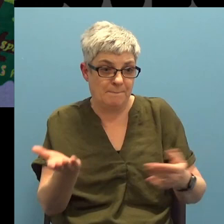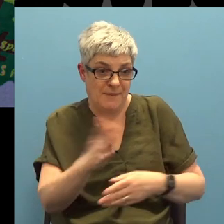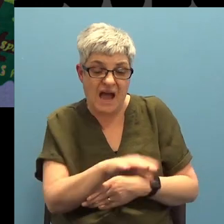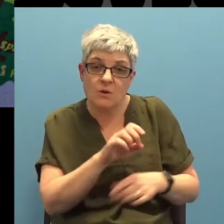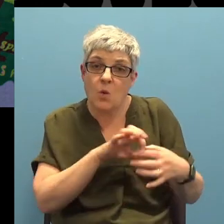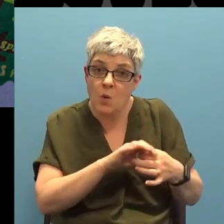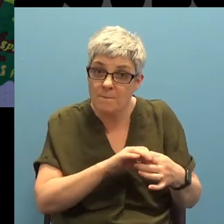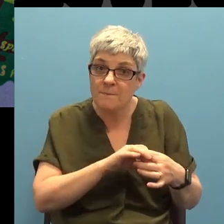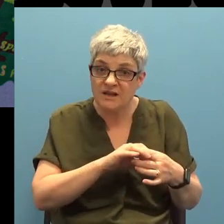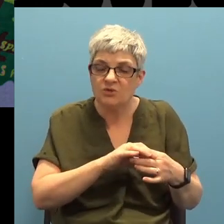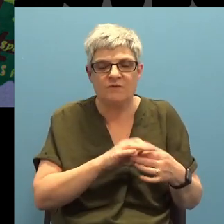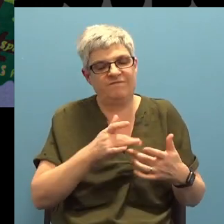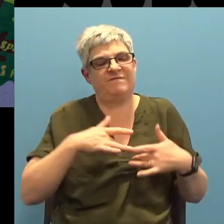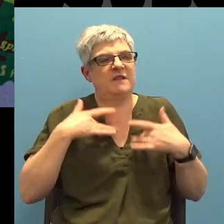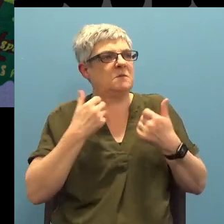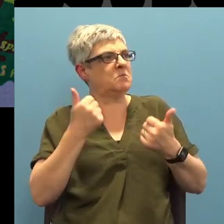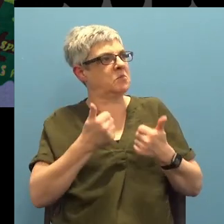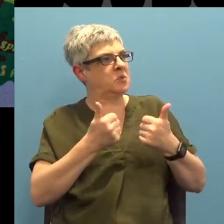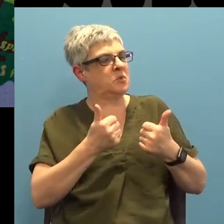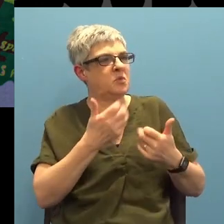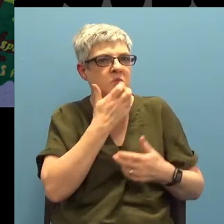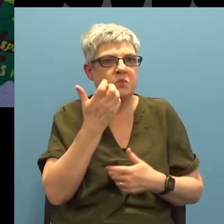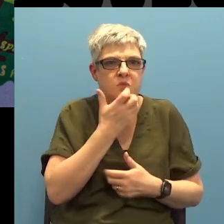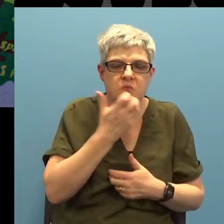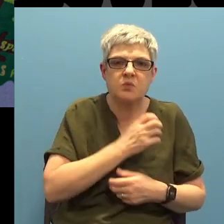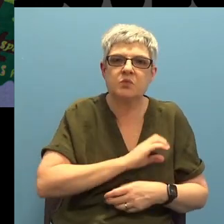cozy feeling of seeing people you know again.